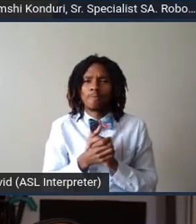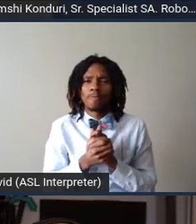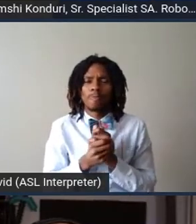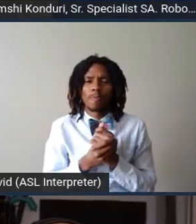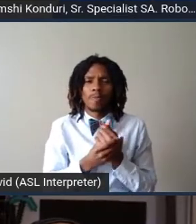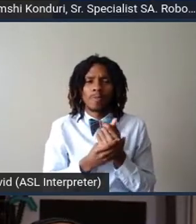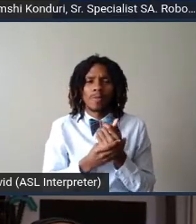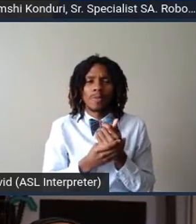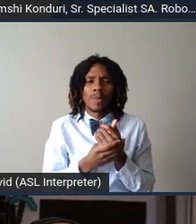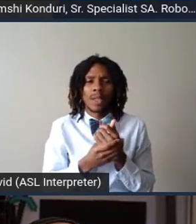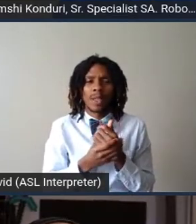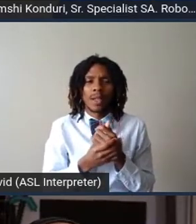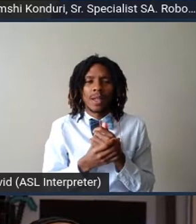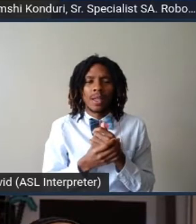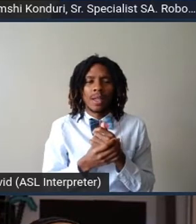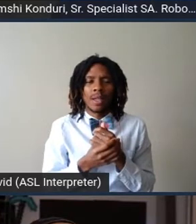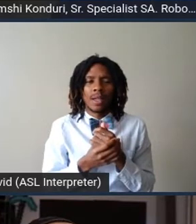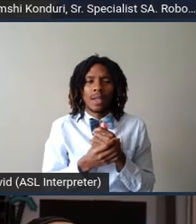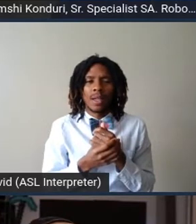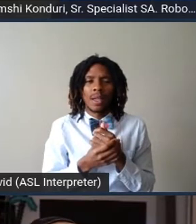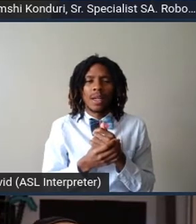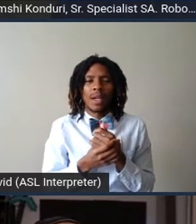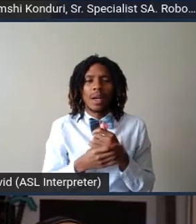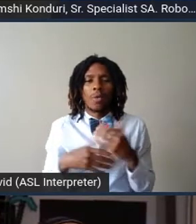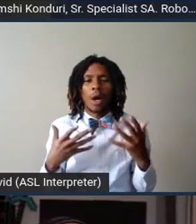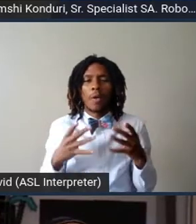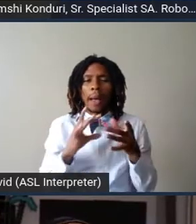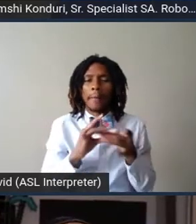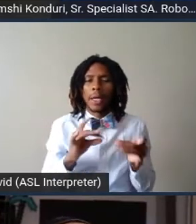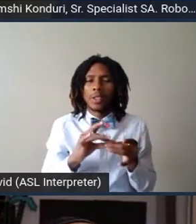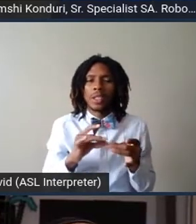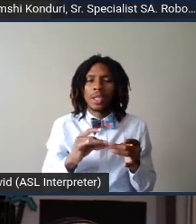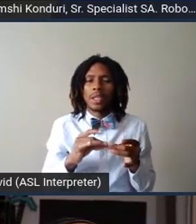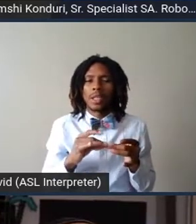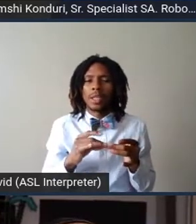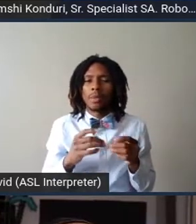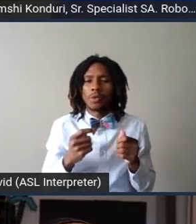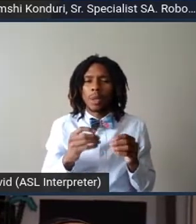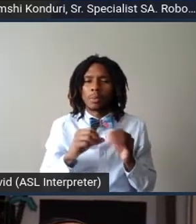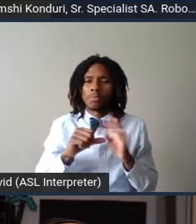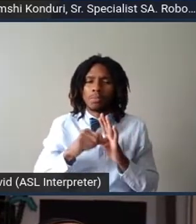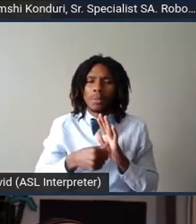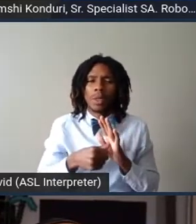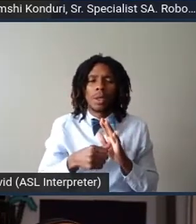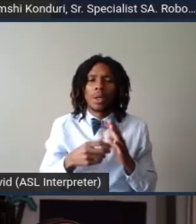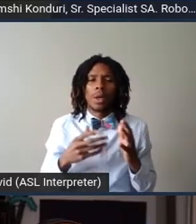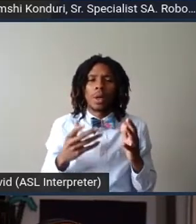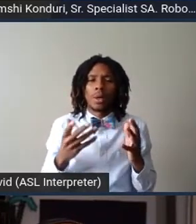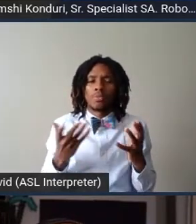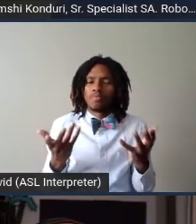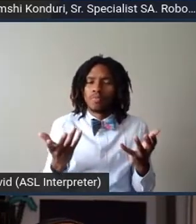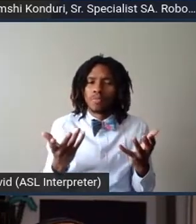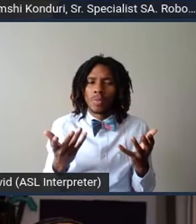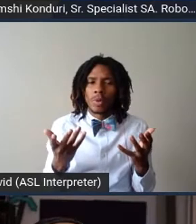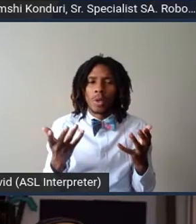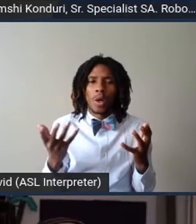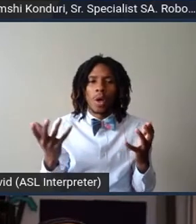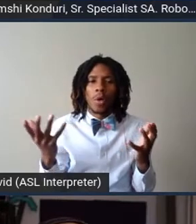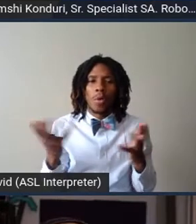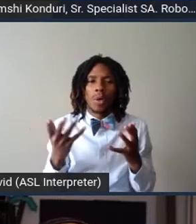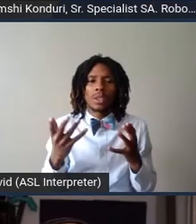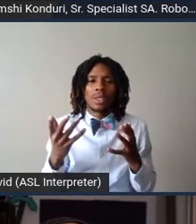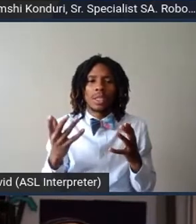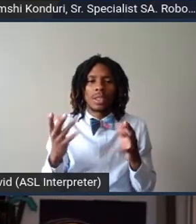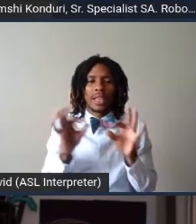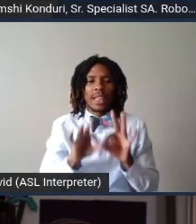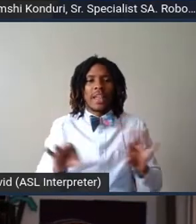So I think kind of like we may have mentioned this, but let's try to make it a bit clearer, right? What is the ultimate end value for